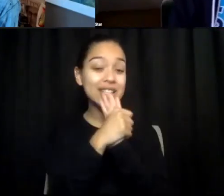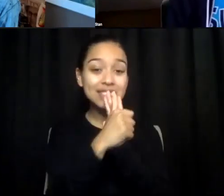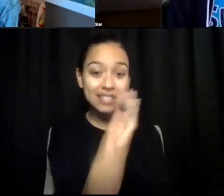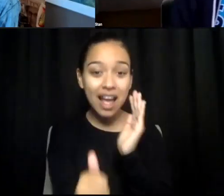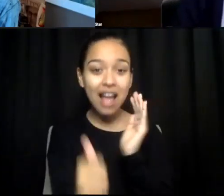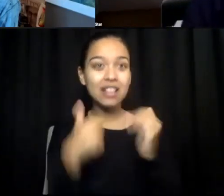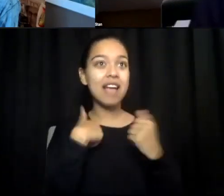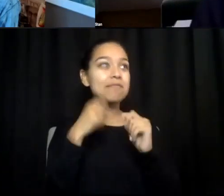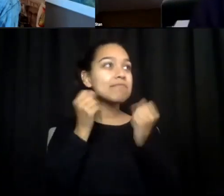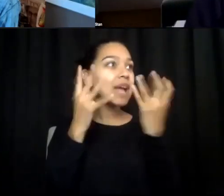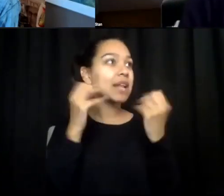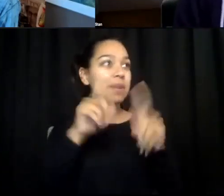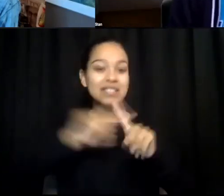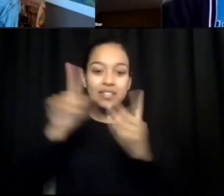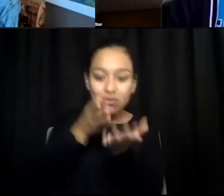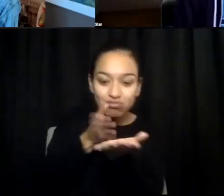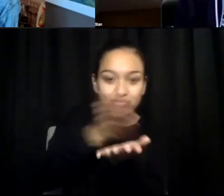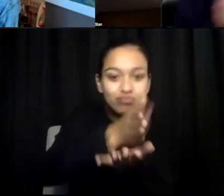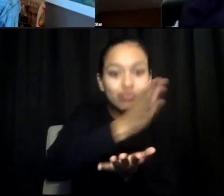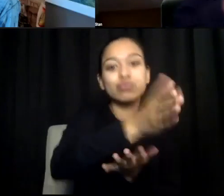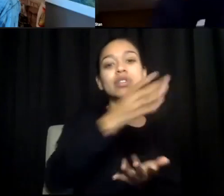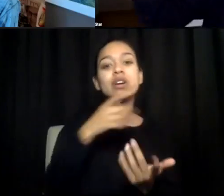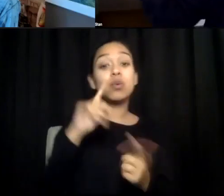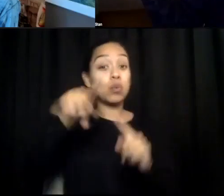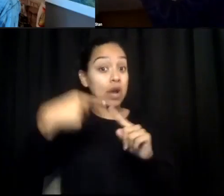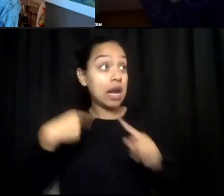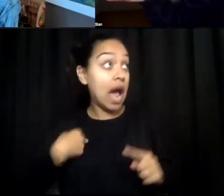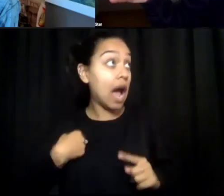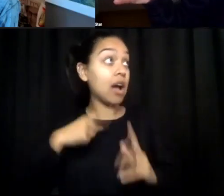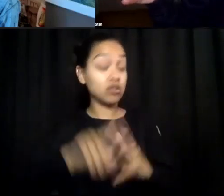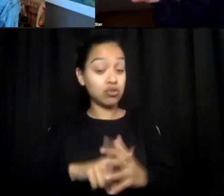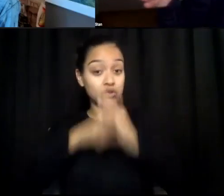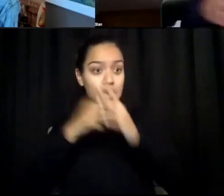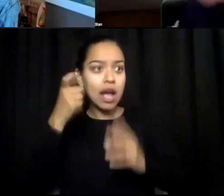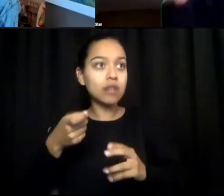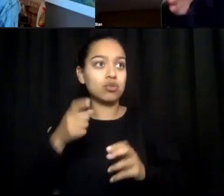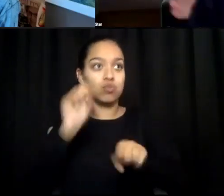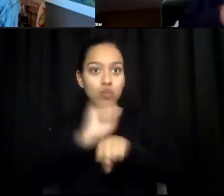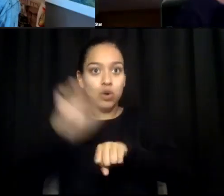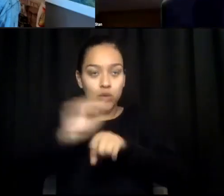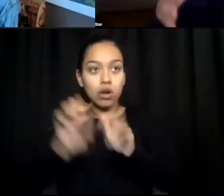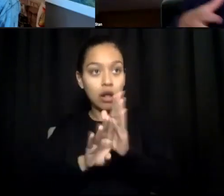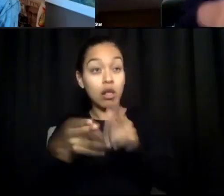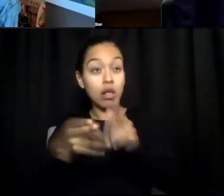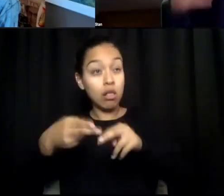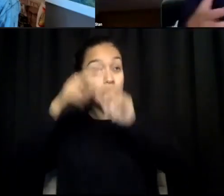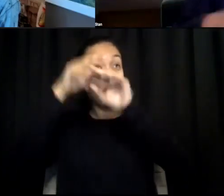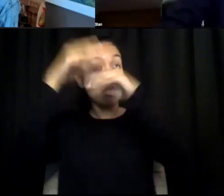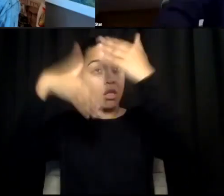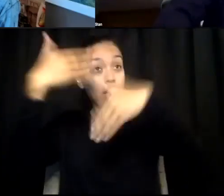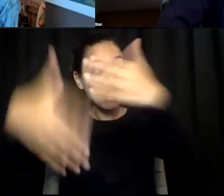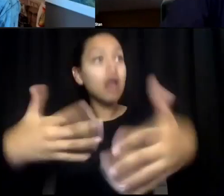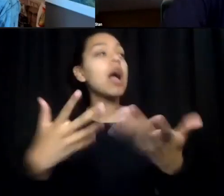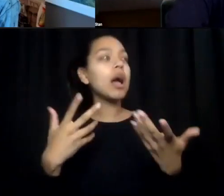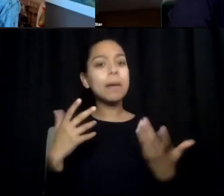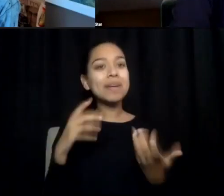avenues. And, you know, when I was starting, you had to work your way up to get your own show, and they didn't trust you. And now it seems like new voices are coming